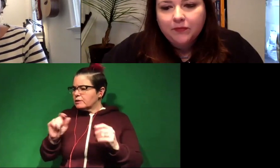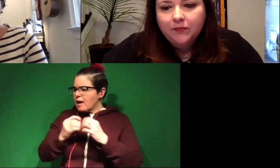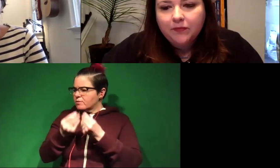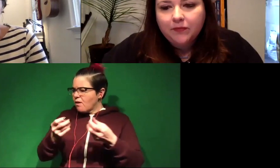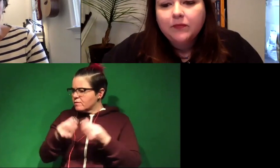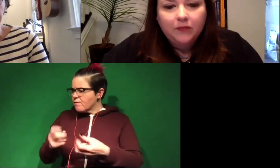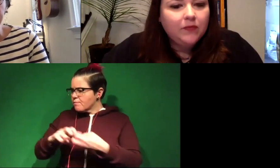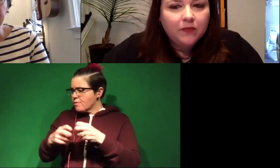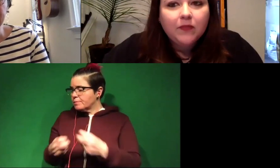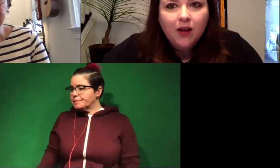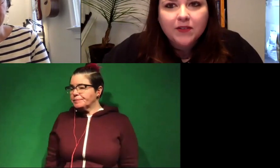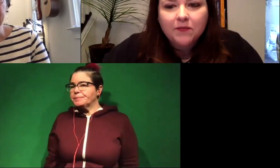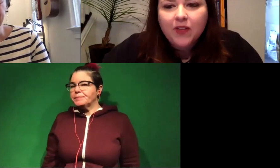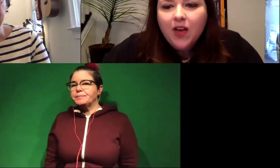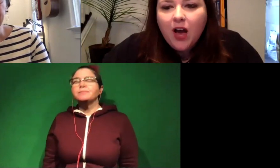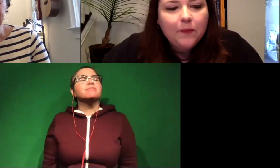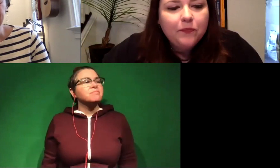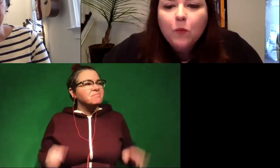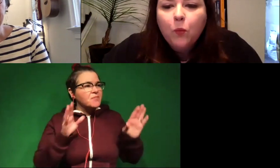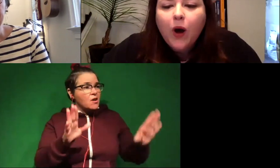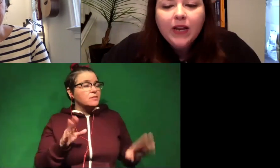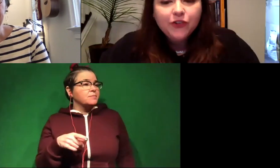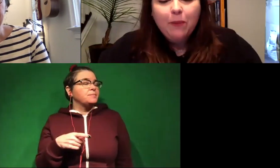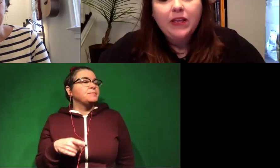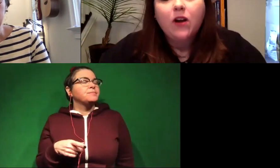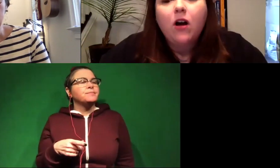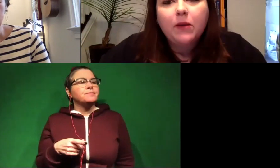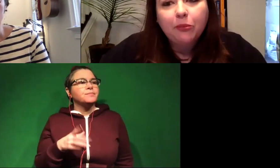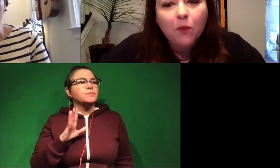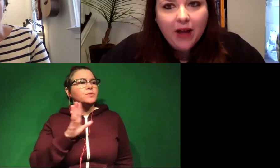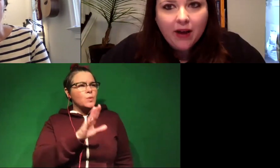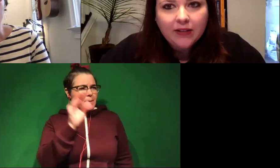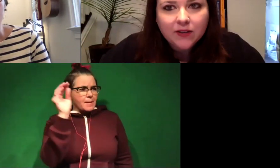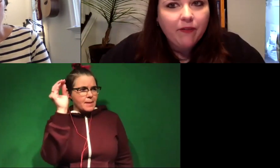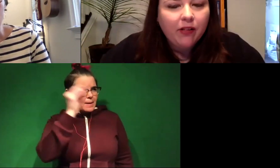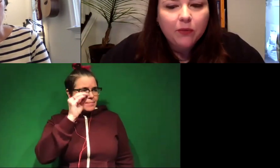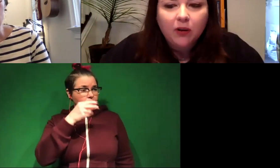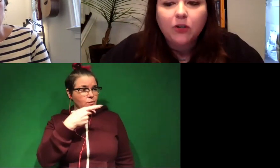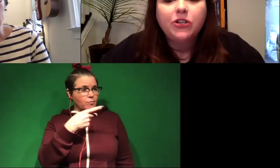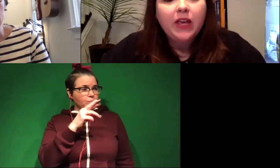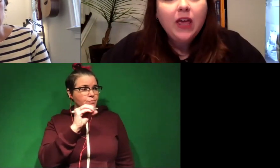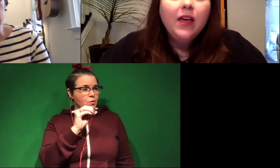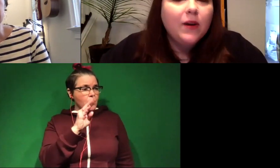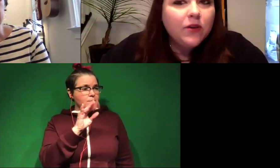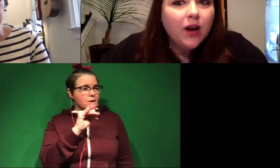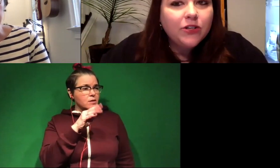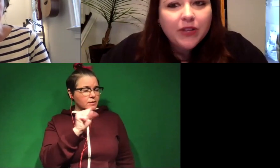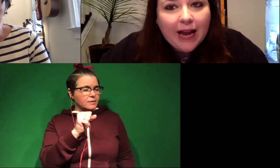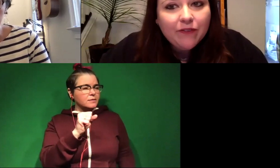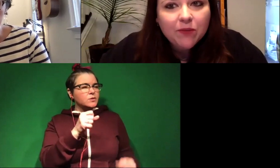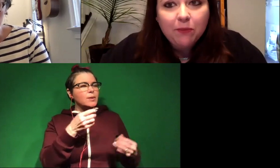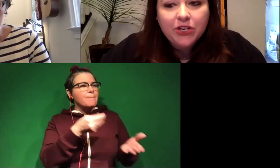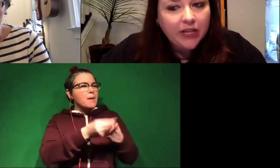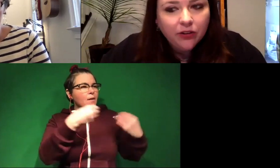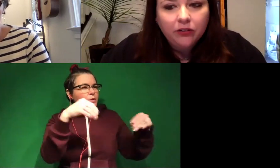problems. Awesome. What is your opinion on probiotics that are available commercially? And do you think